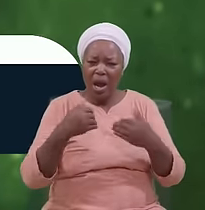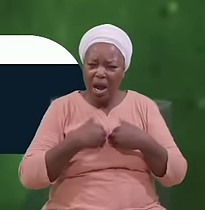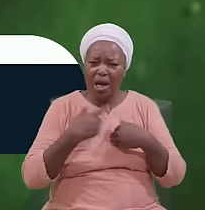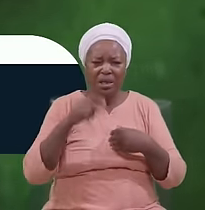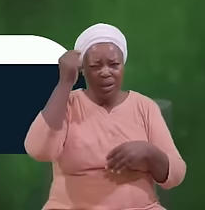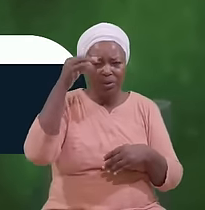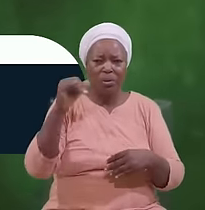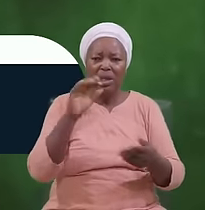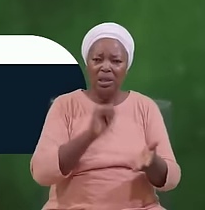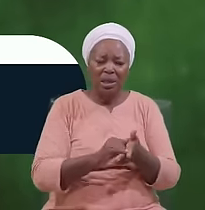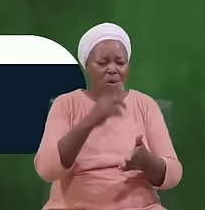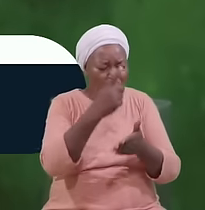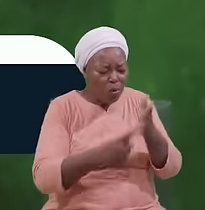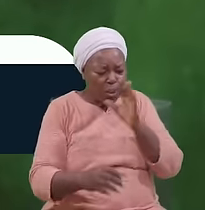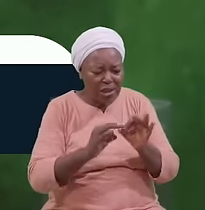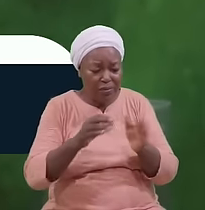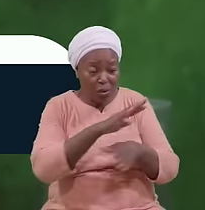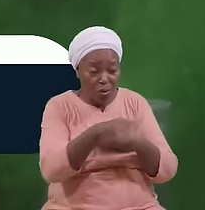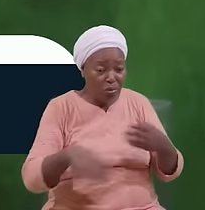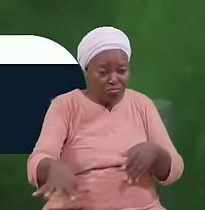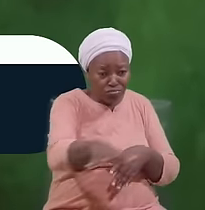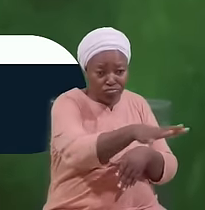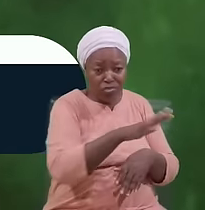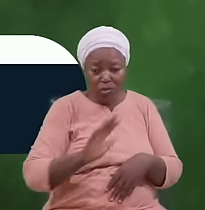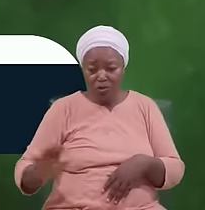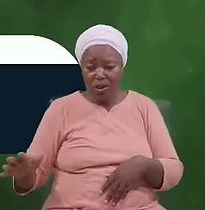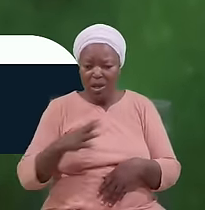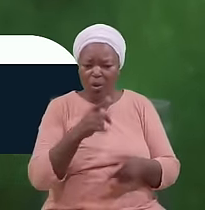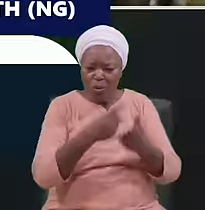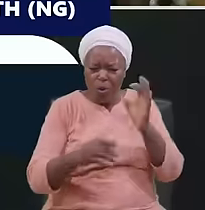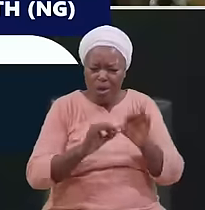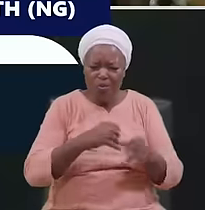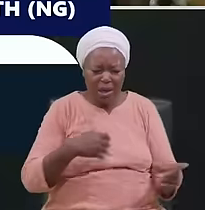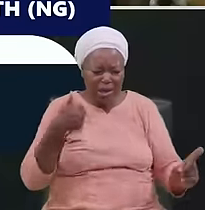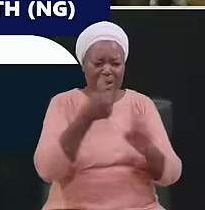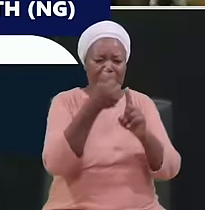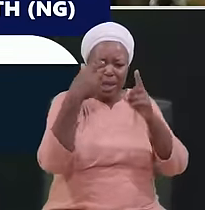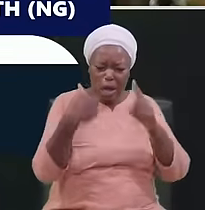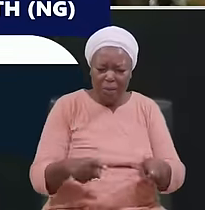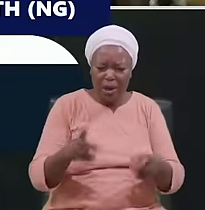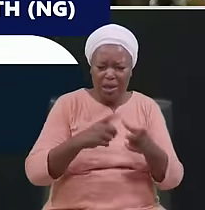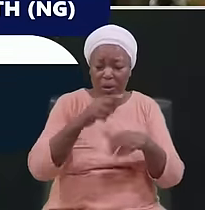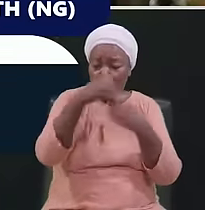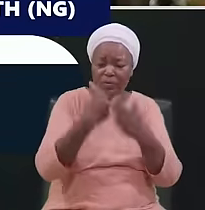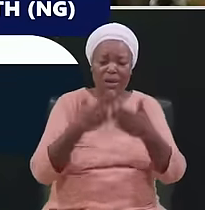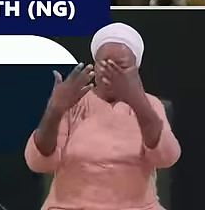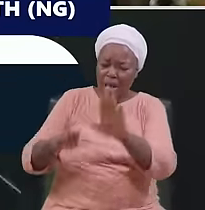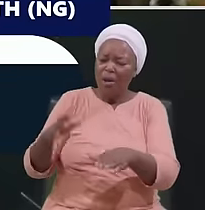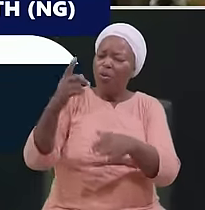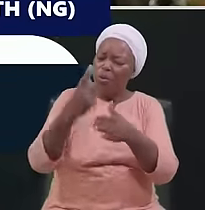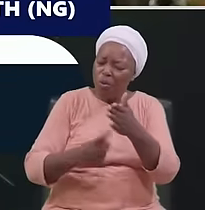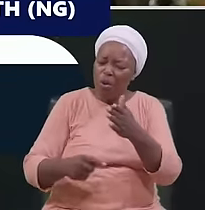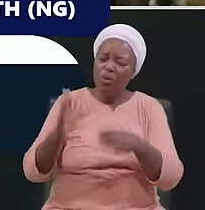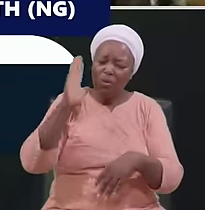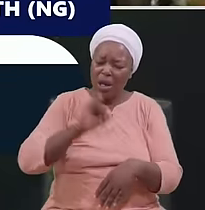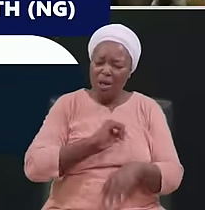what if these children, what if an accident happened and they were all gone? What will I do? What if